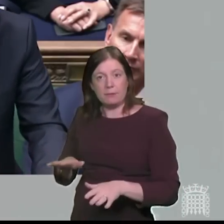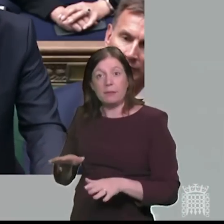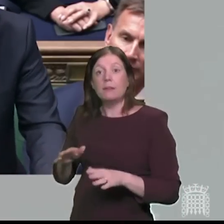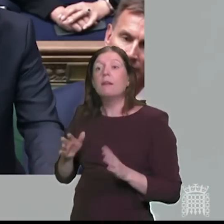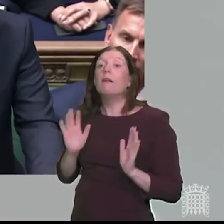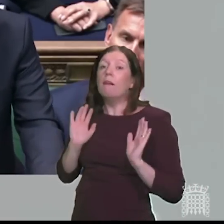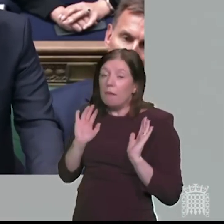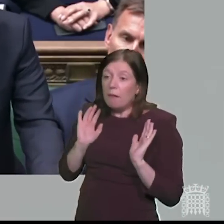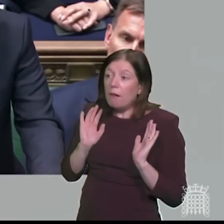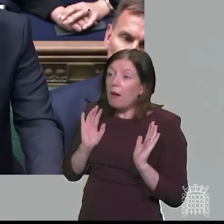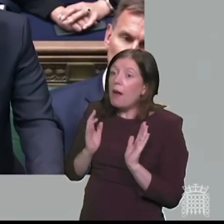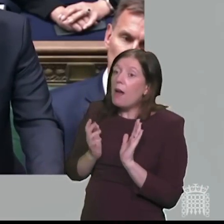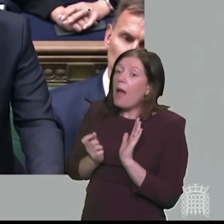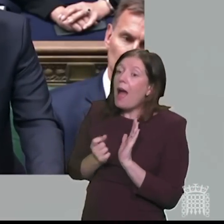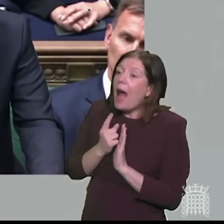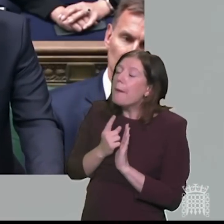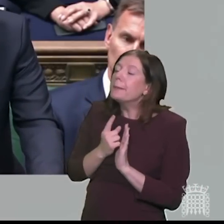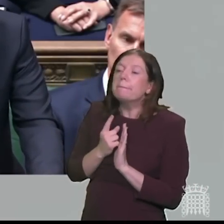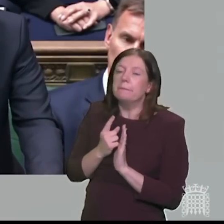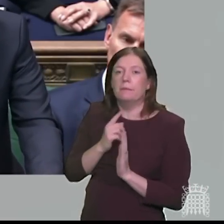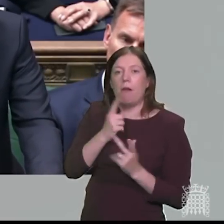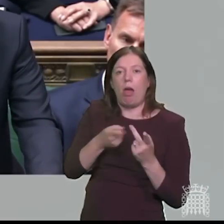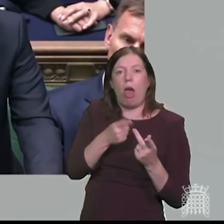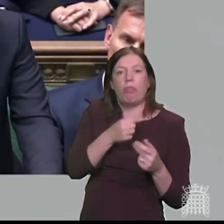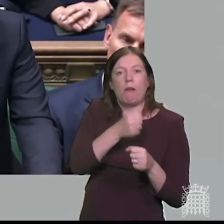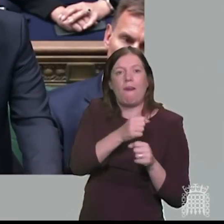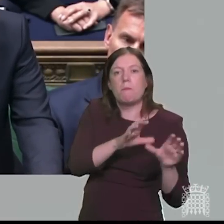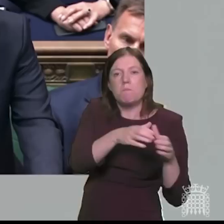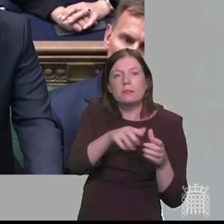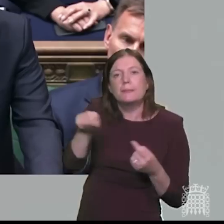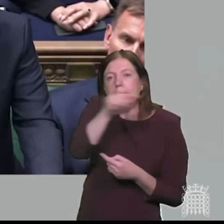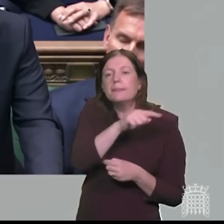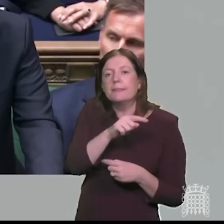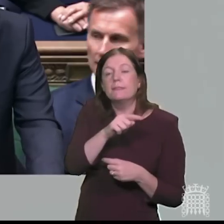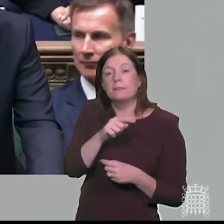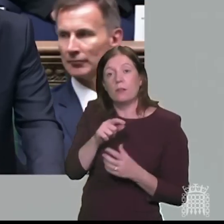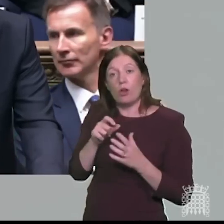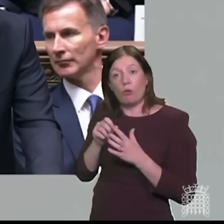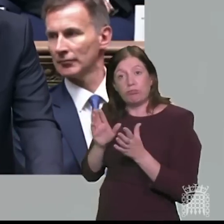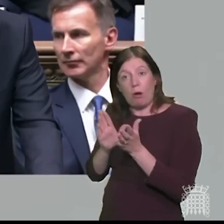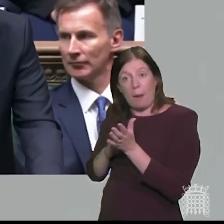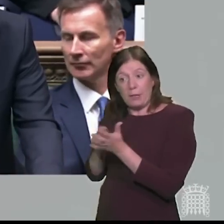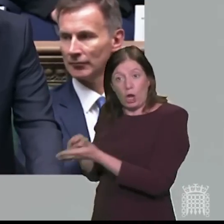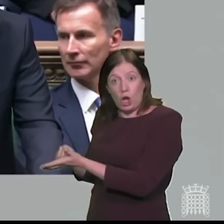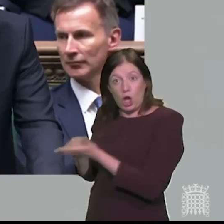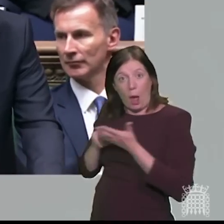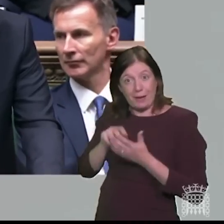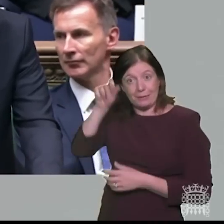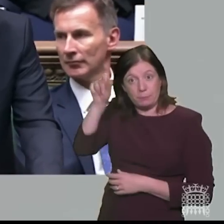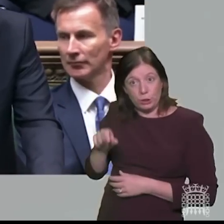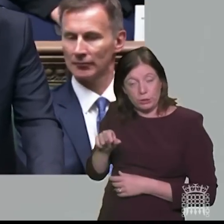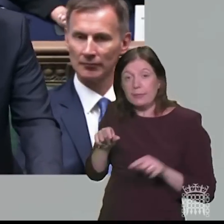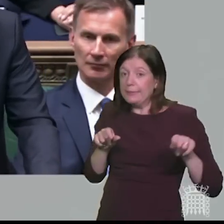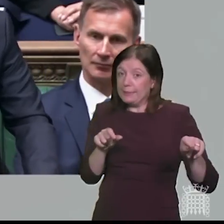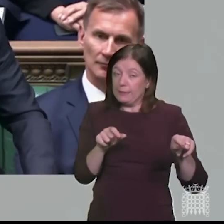appropriate, seeks advice from government departments and agencies. And were a Prime Minister to recommend a peerage against